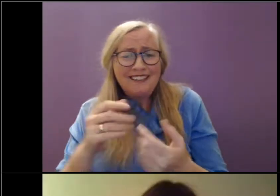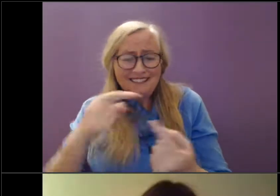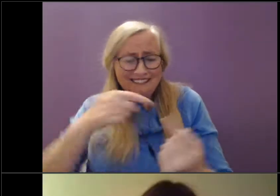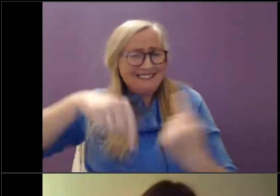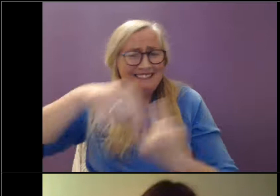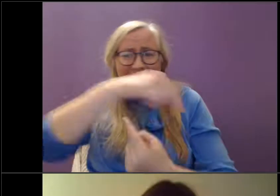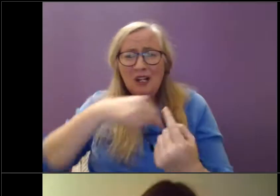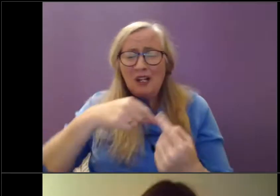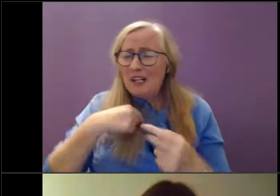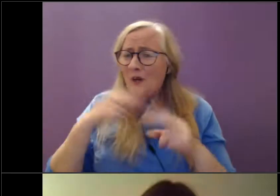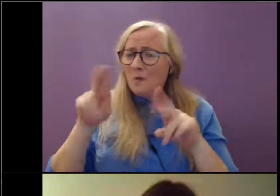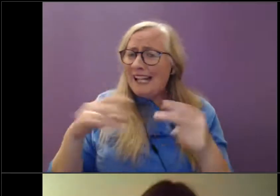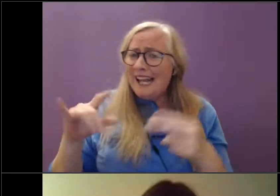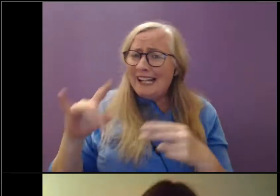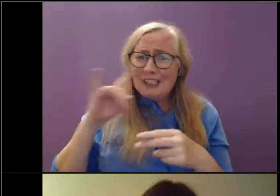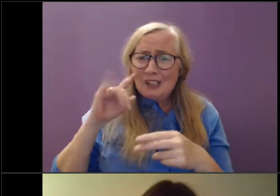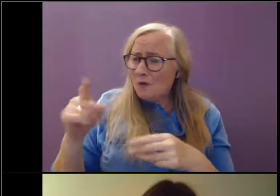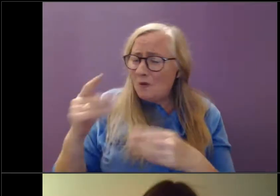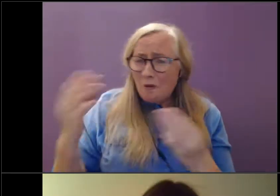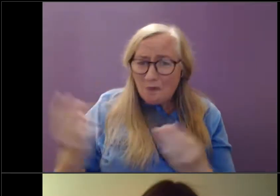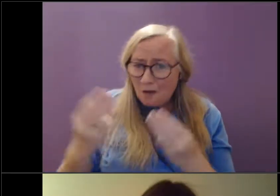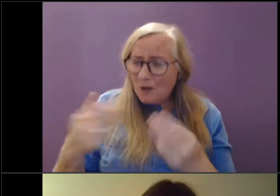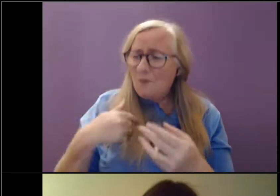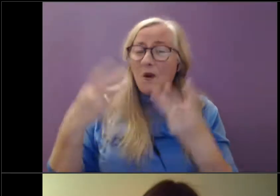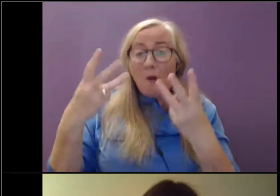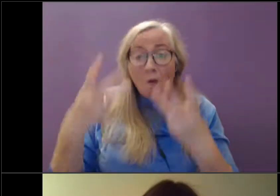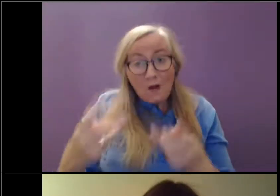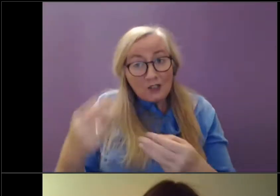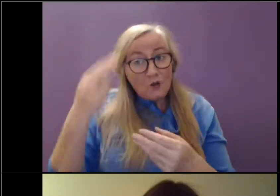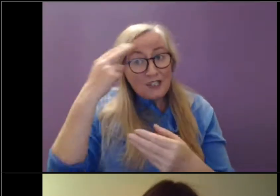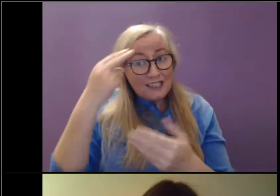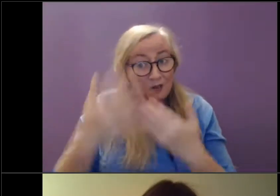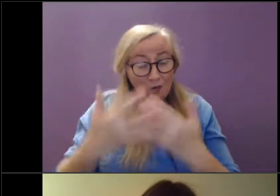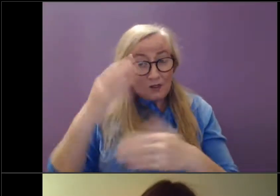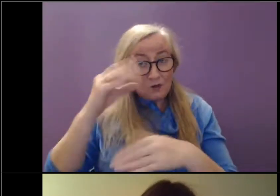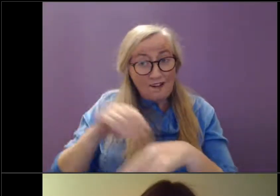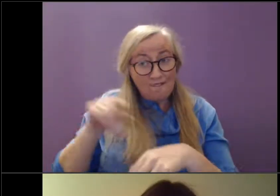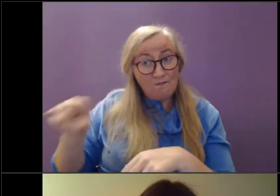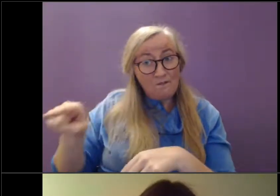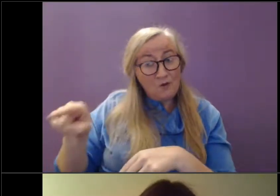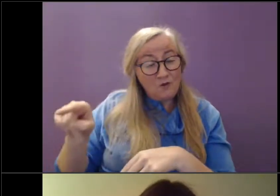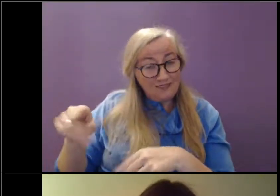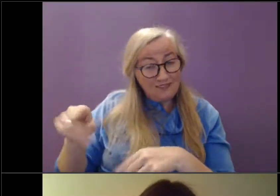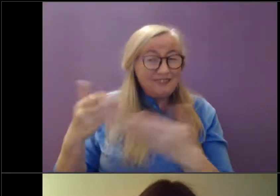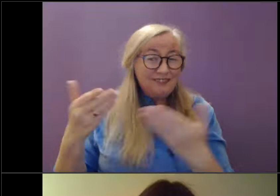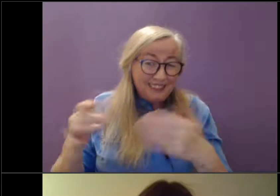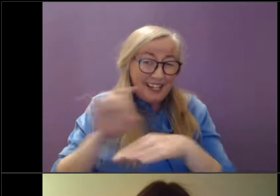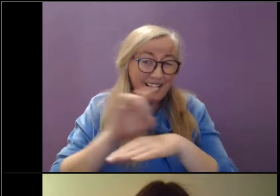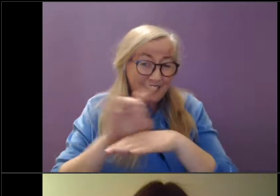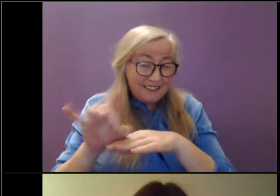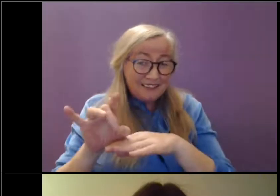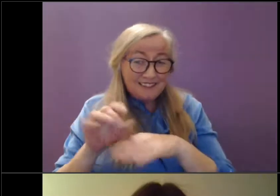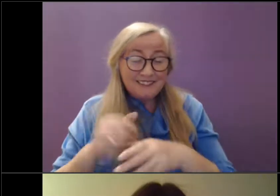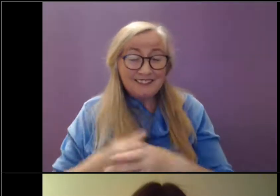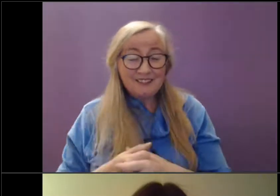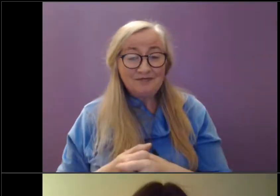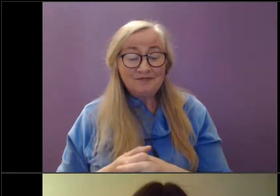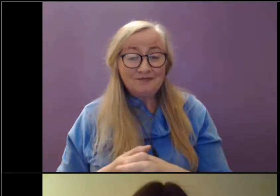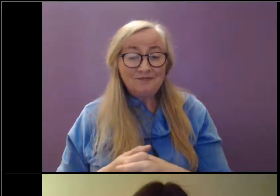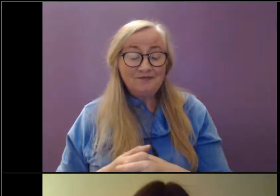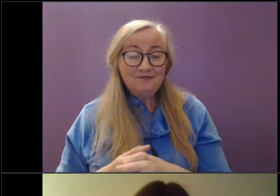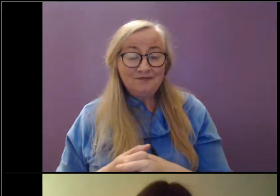properly, and we really want to try and understand what's going on for you. I don't know. It's kind of the same as Laura